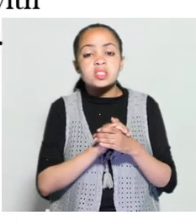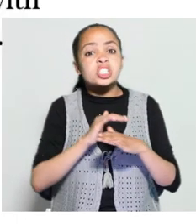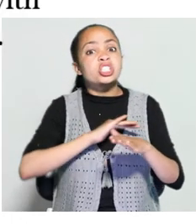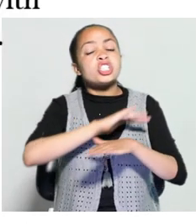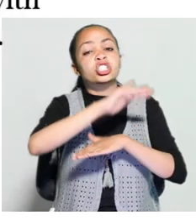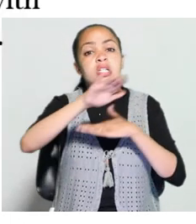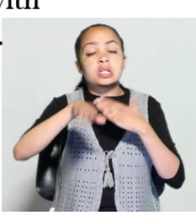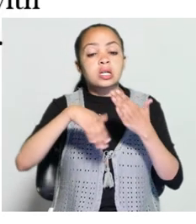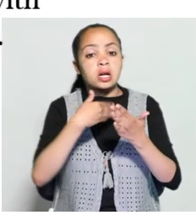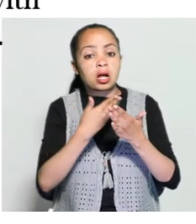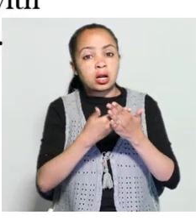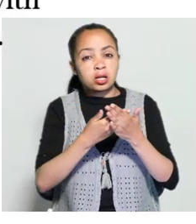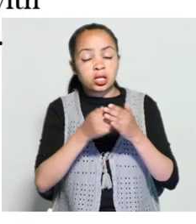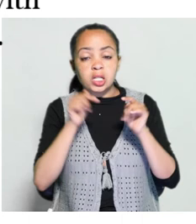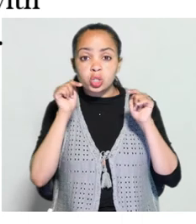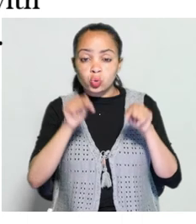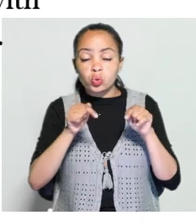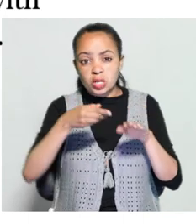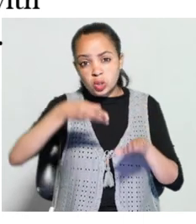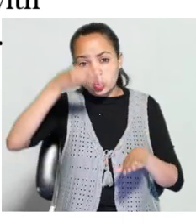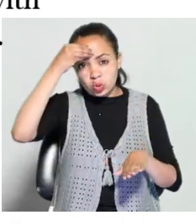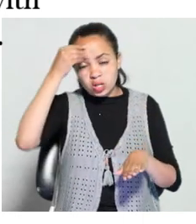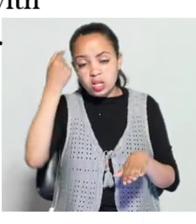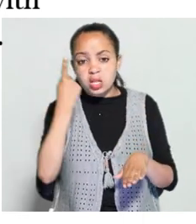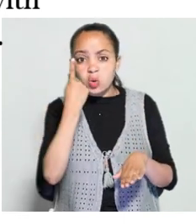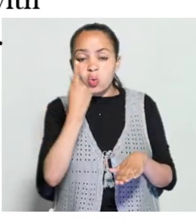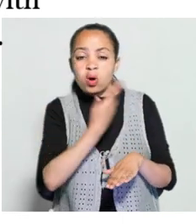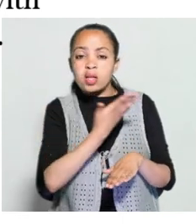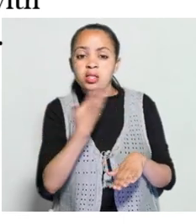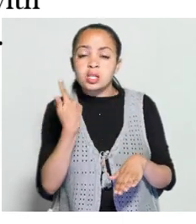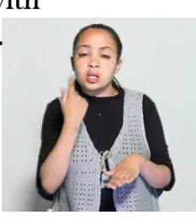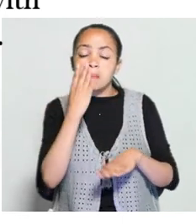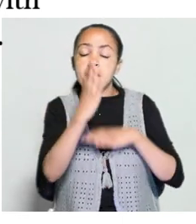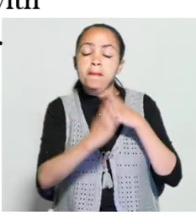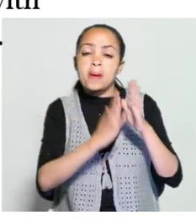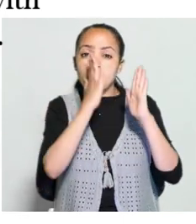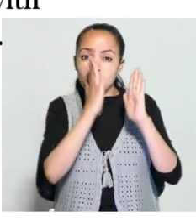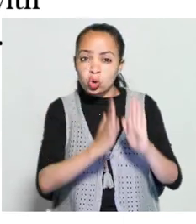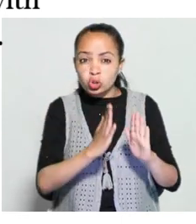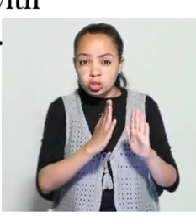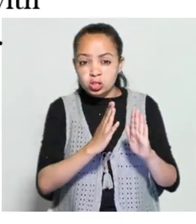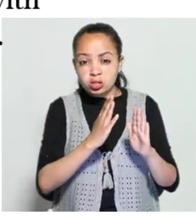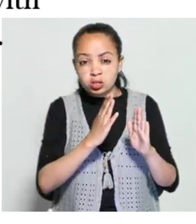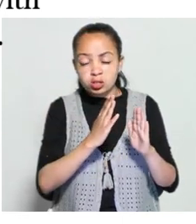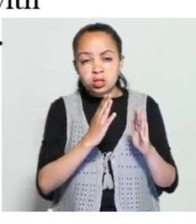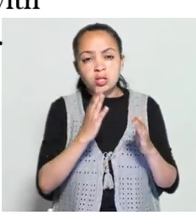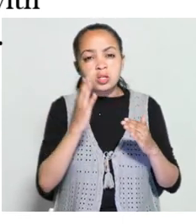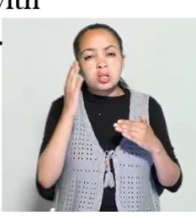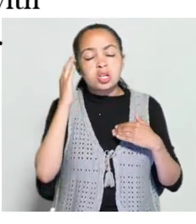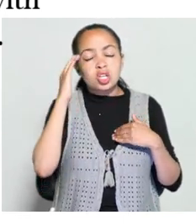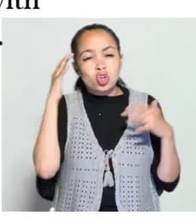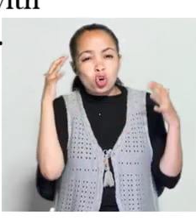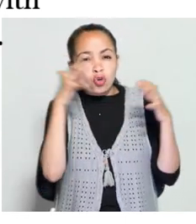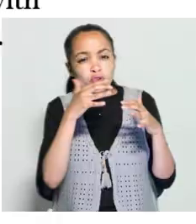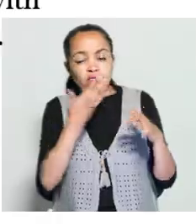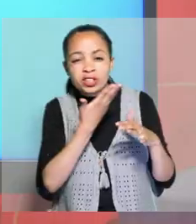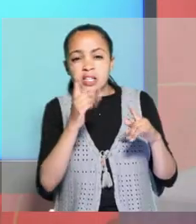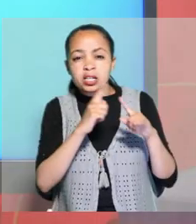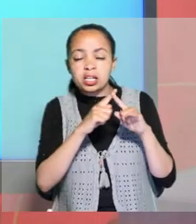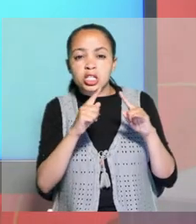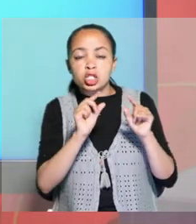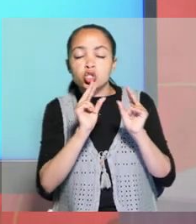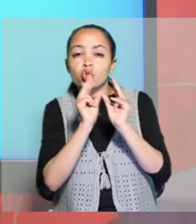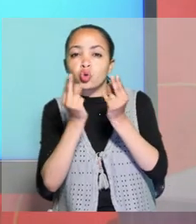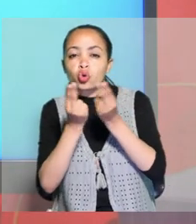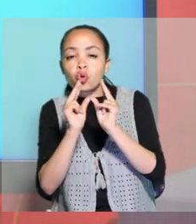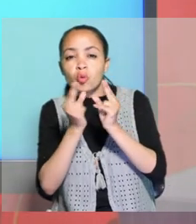generally, in our today's lesson, the one thing that biologists become carry out a controversy with is to group